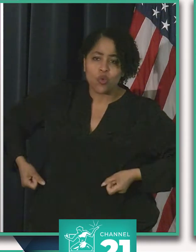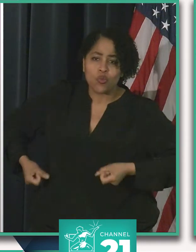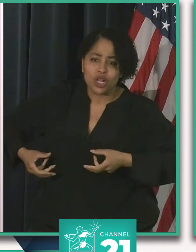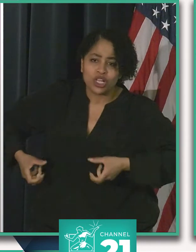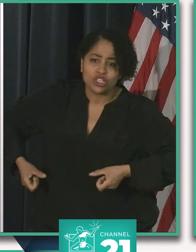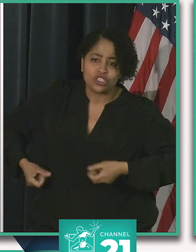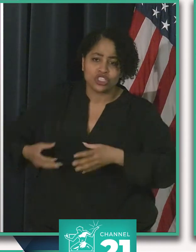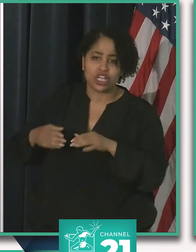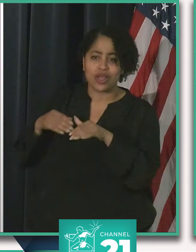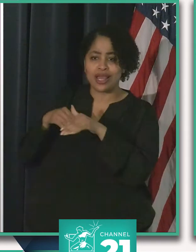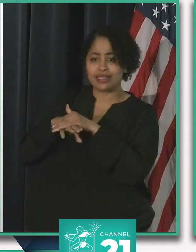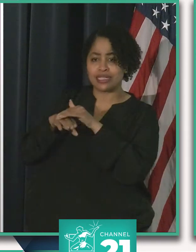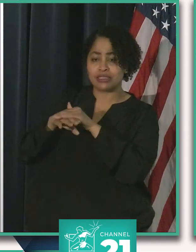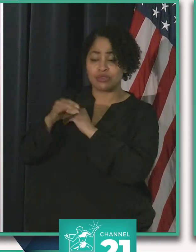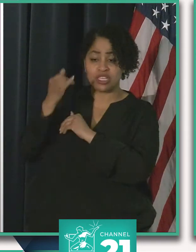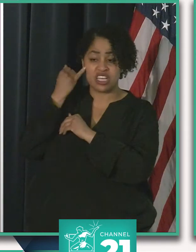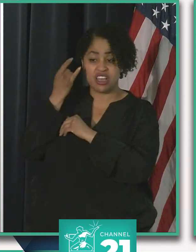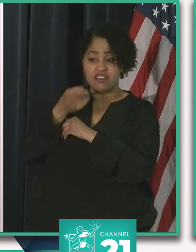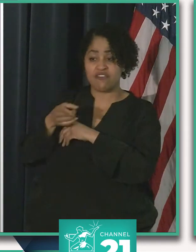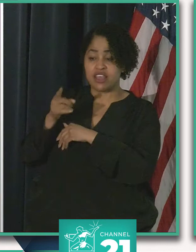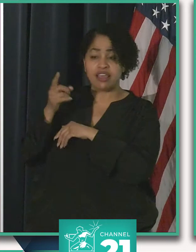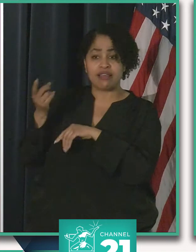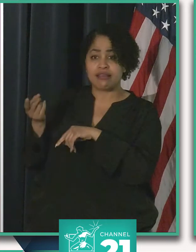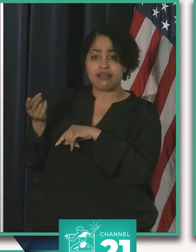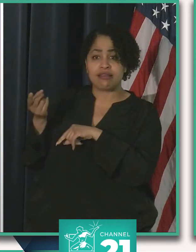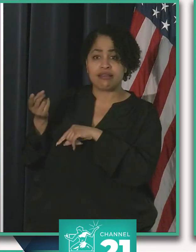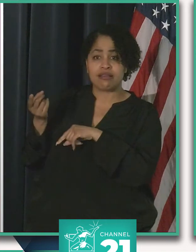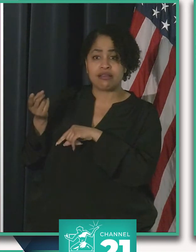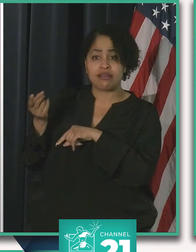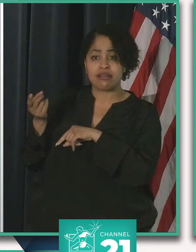accessible. So if they cannot